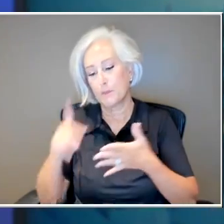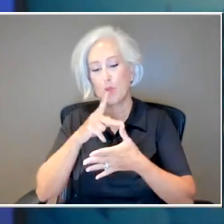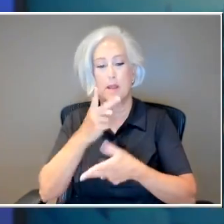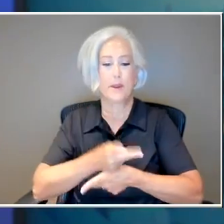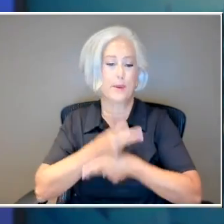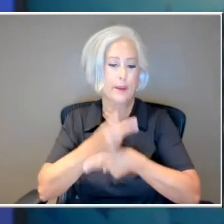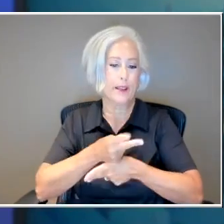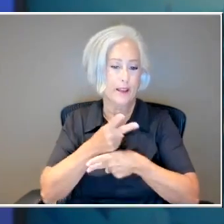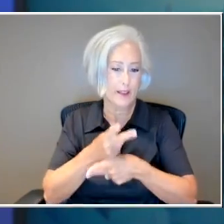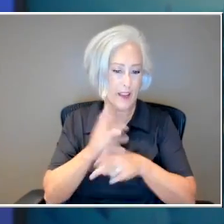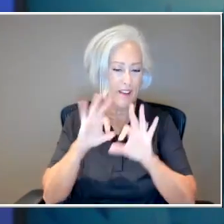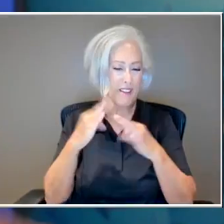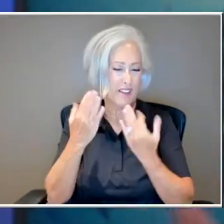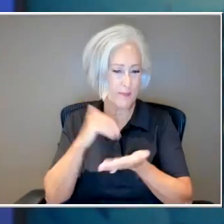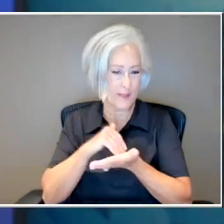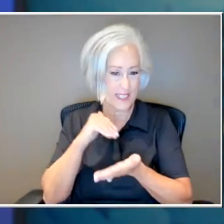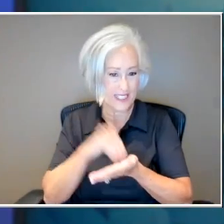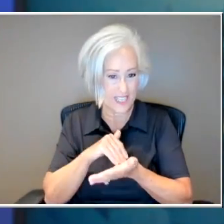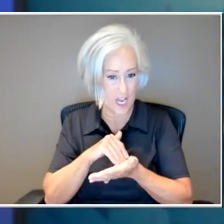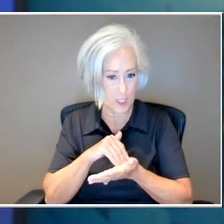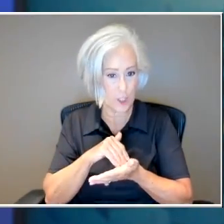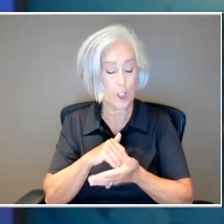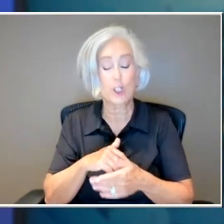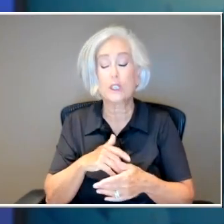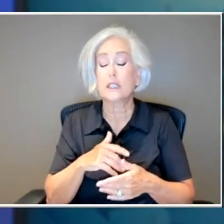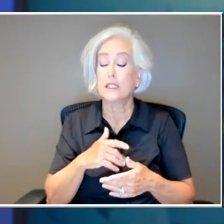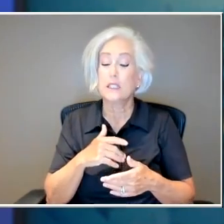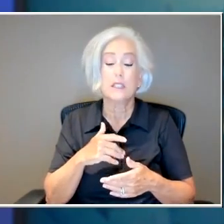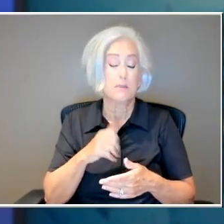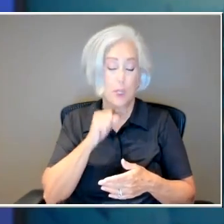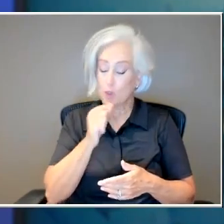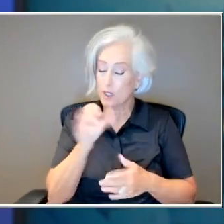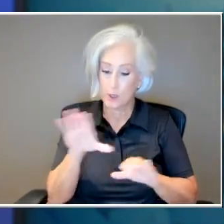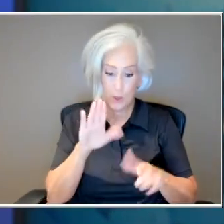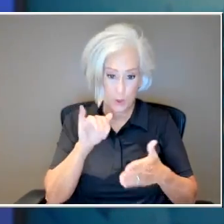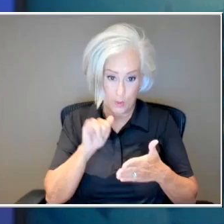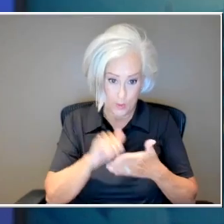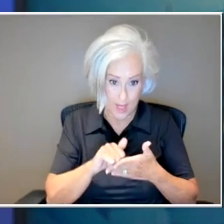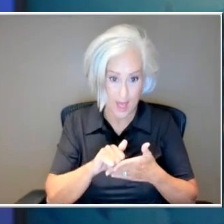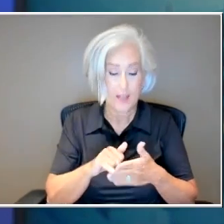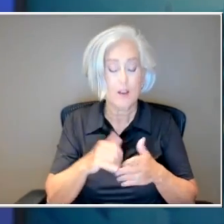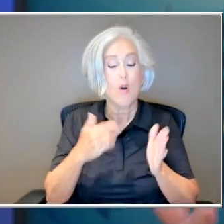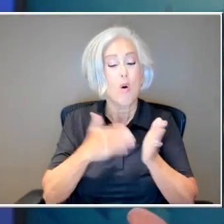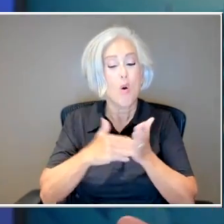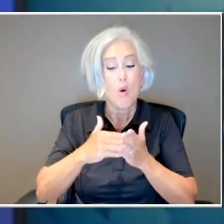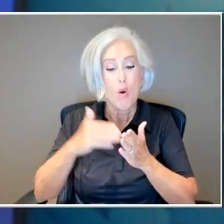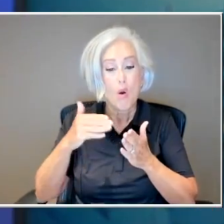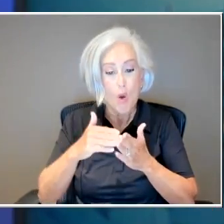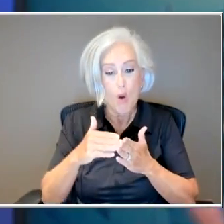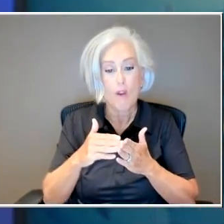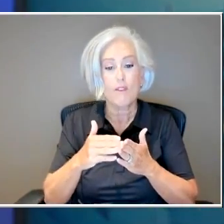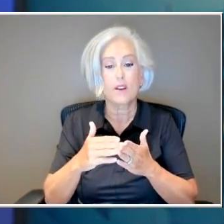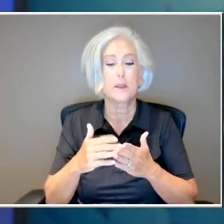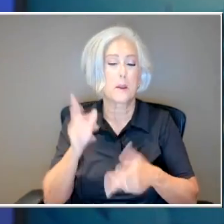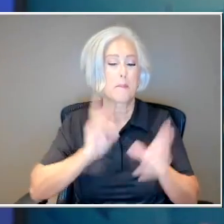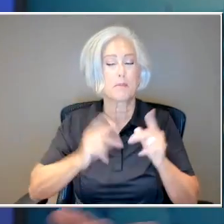times ovarian cancer can be overlooked and sort of bypassed for a GI complaint or a concern.